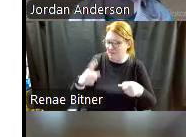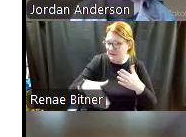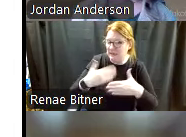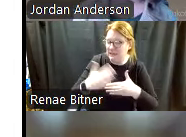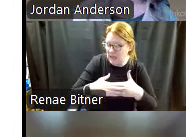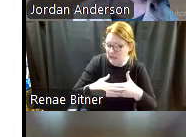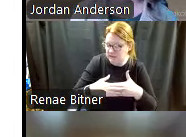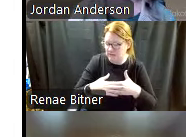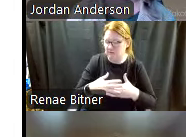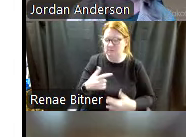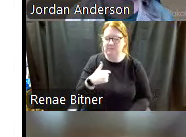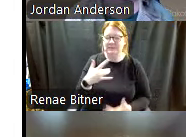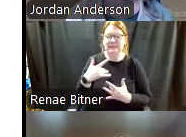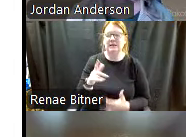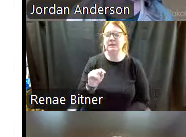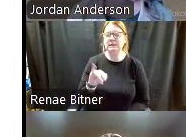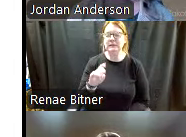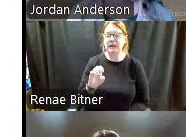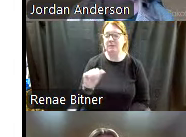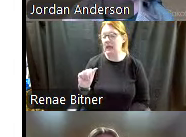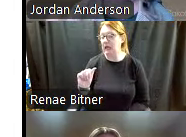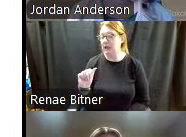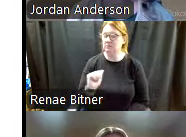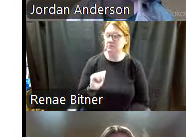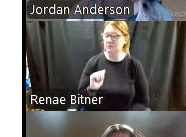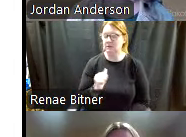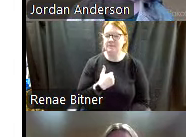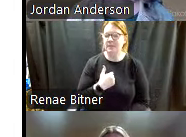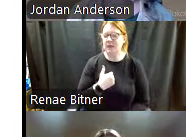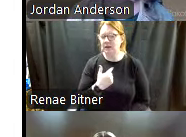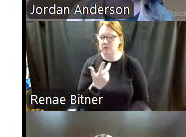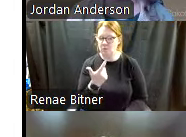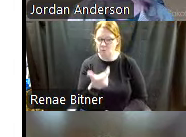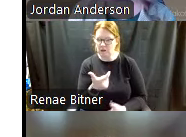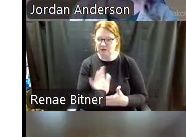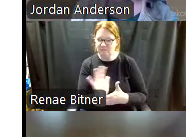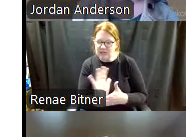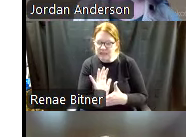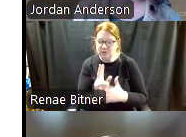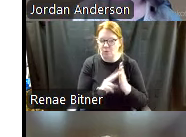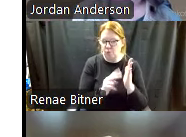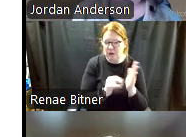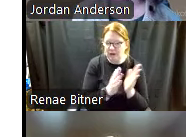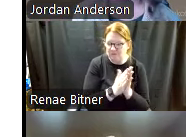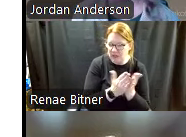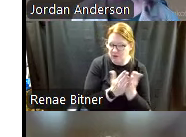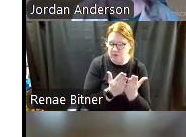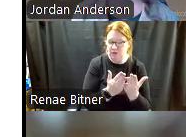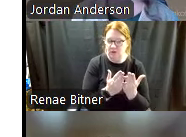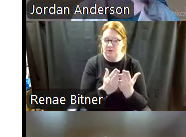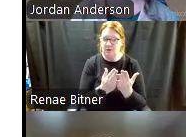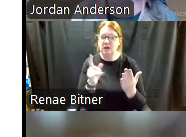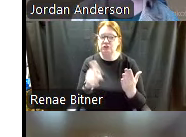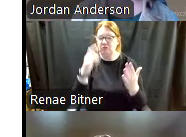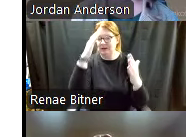occur. So I love watching you know, videos or reading manuals about what to expect.